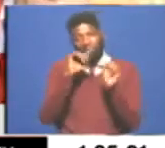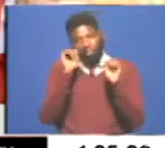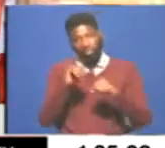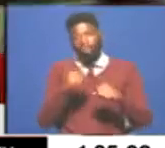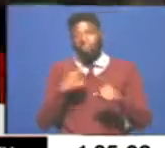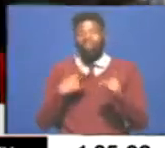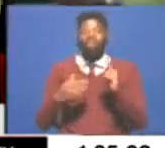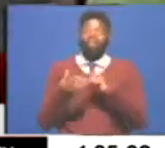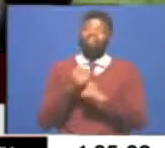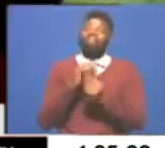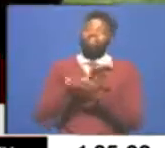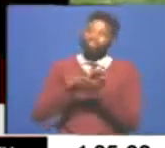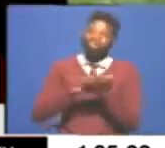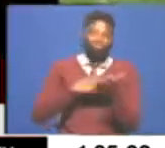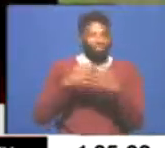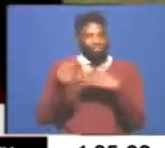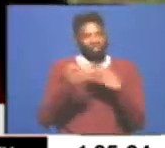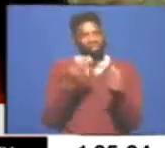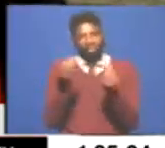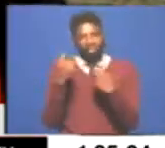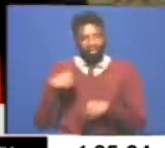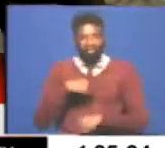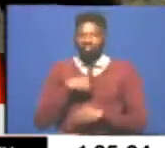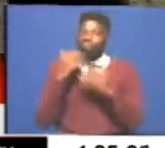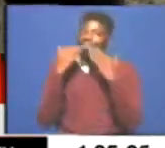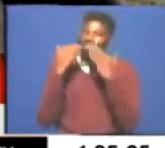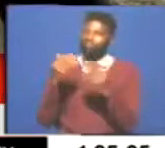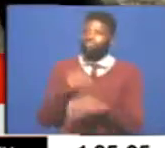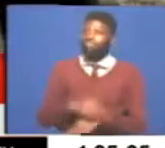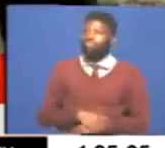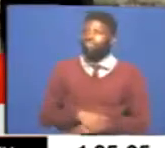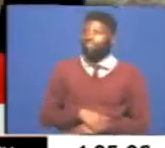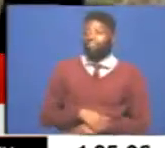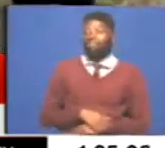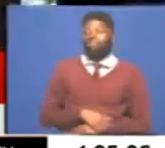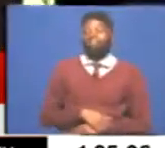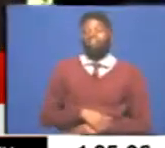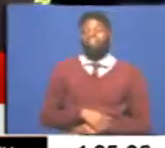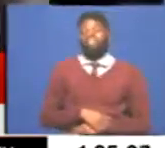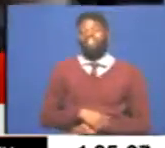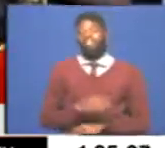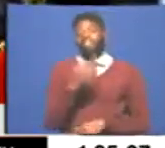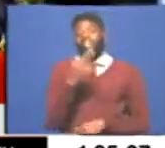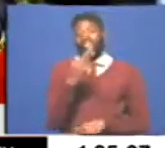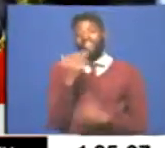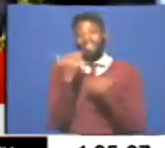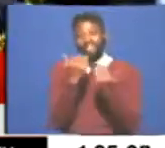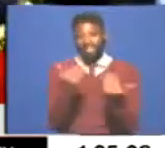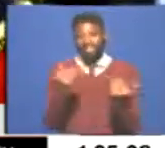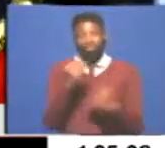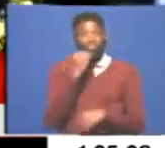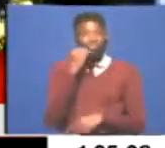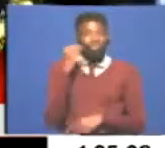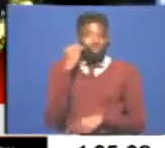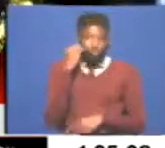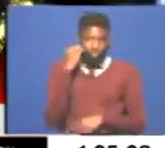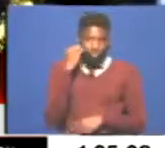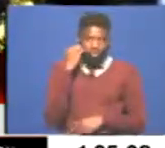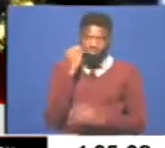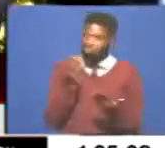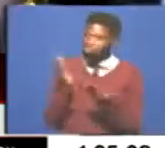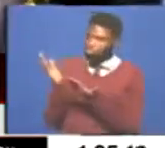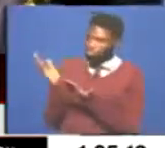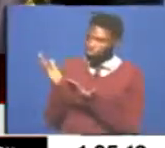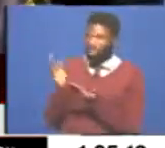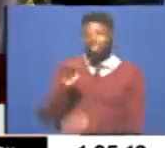yenye umetuletea. Elsewhere, vulnerable children from three children's homes in Kisii County have received donations from NEMA board member Samuel Nyingeso,